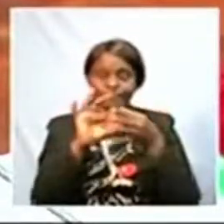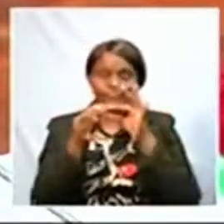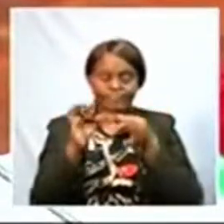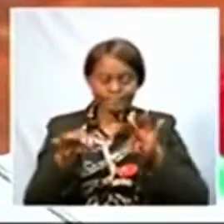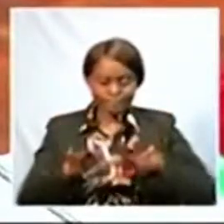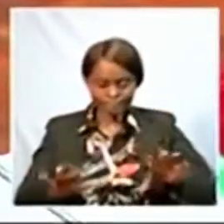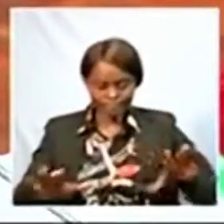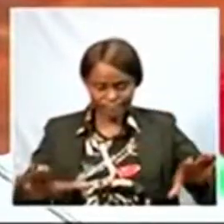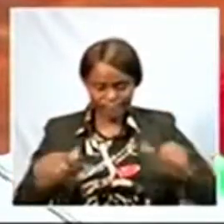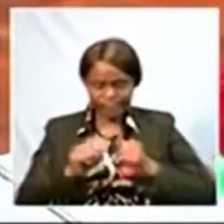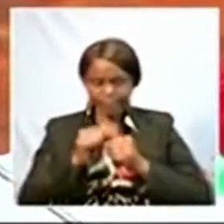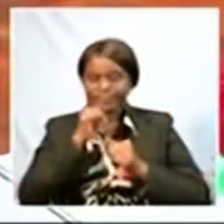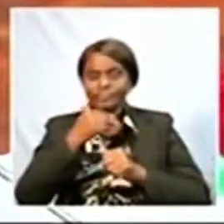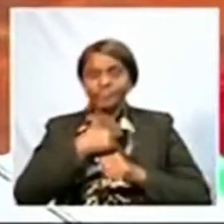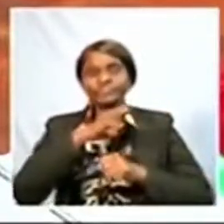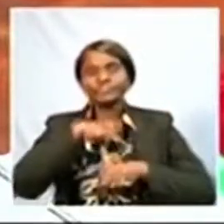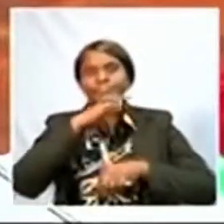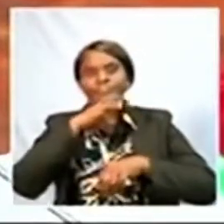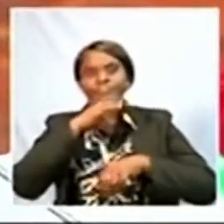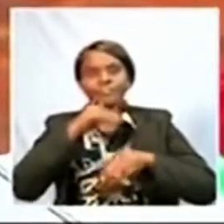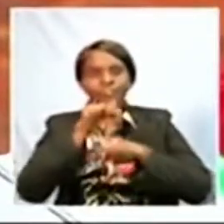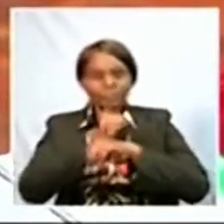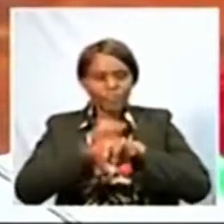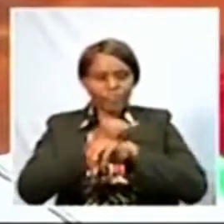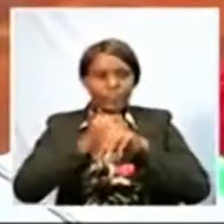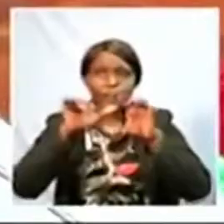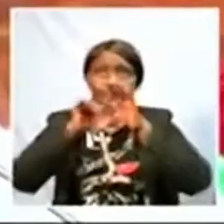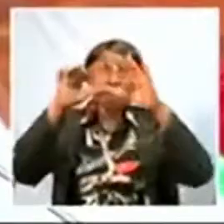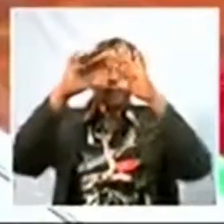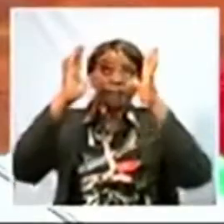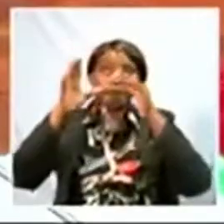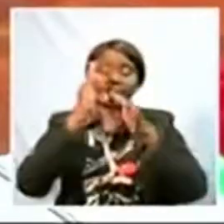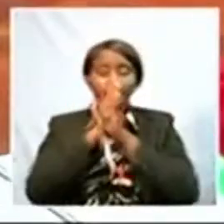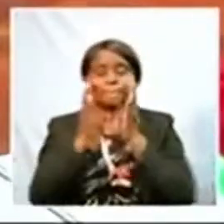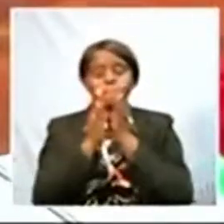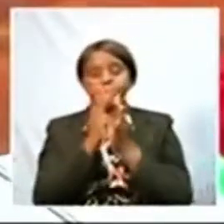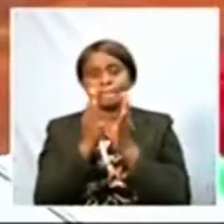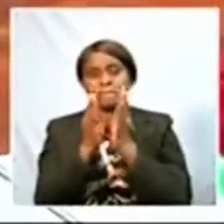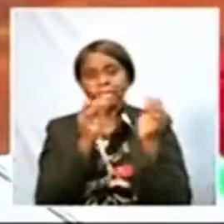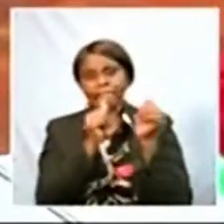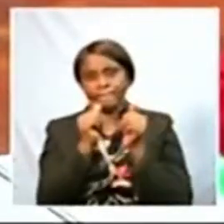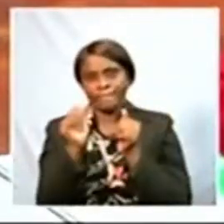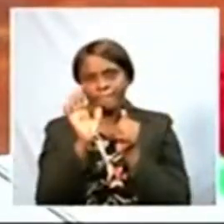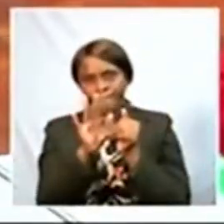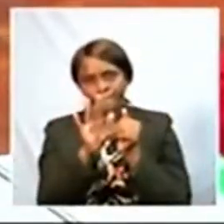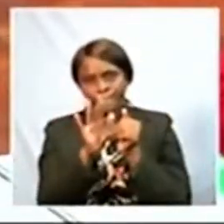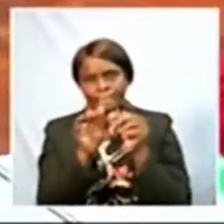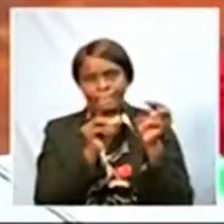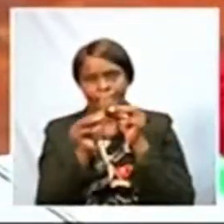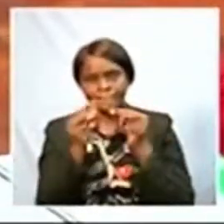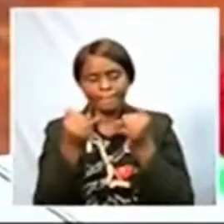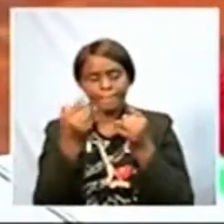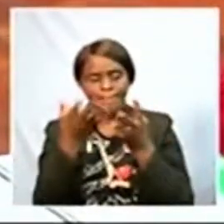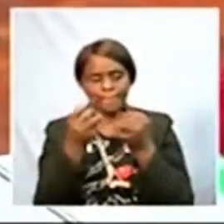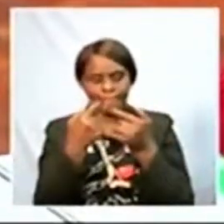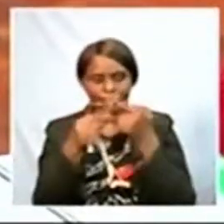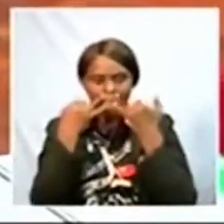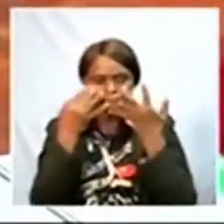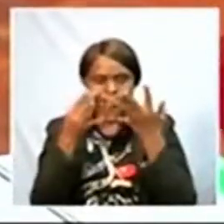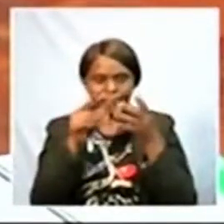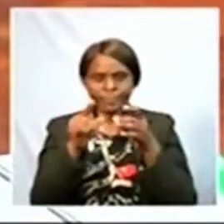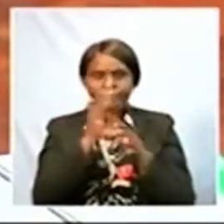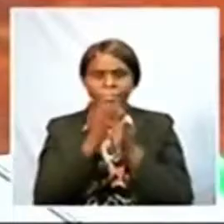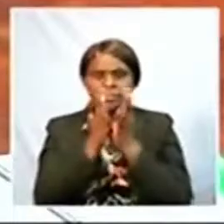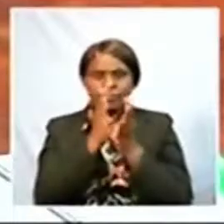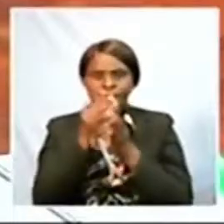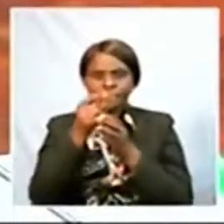floor, and insufficient tying wire on the roof structure. Action taken. Management would like to state that the